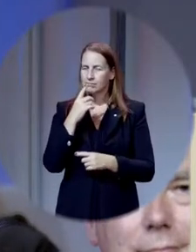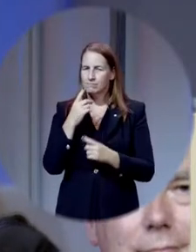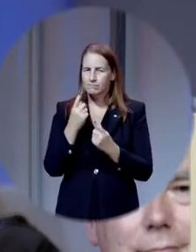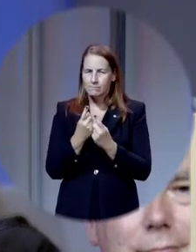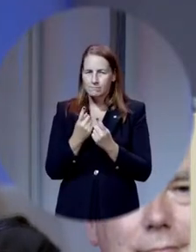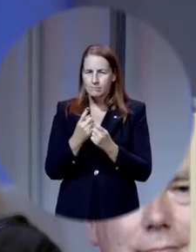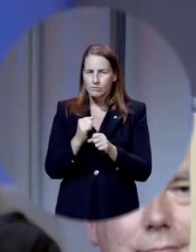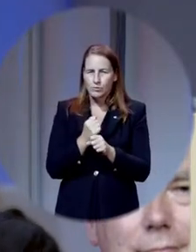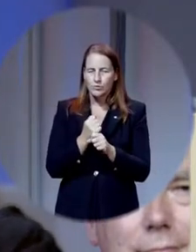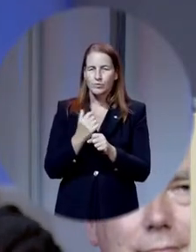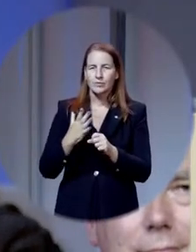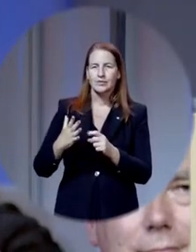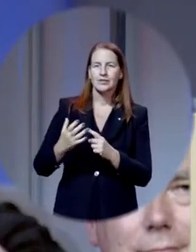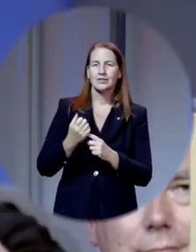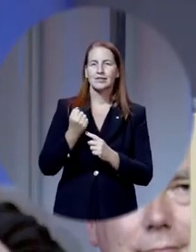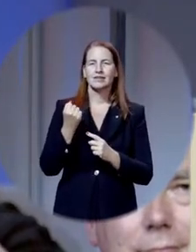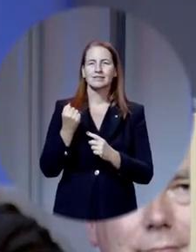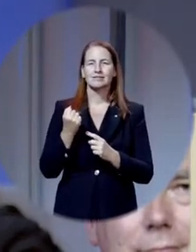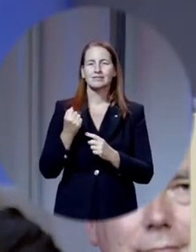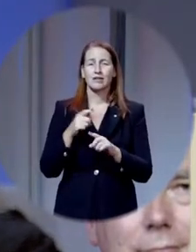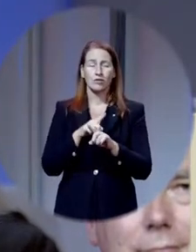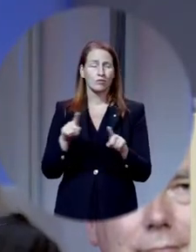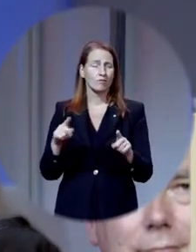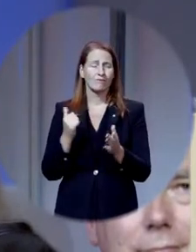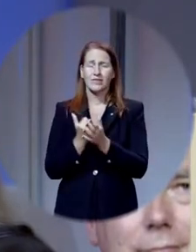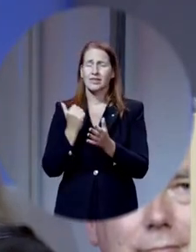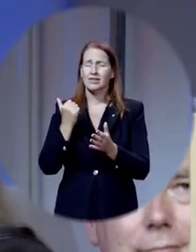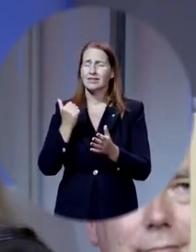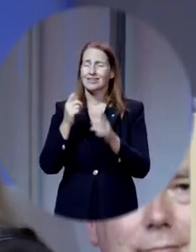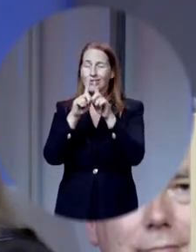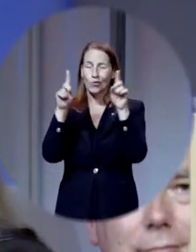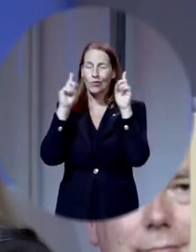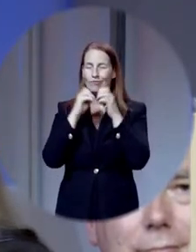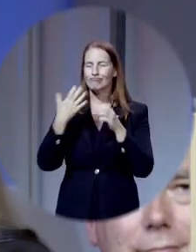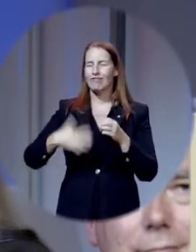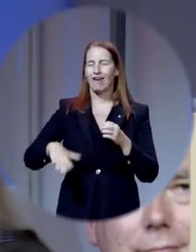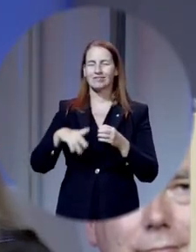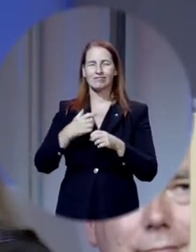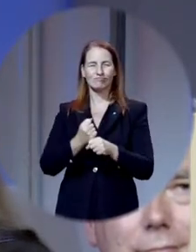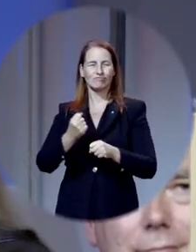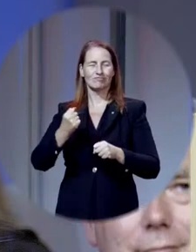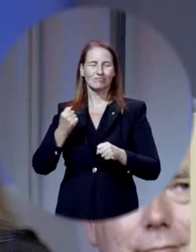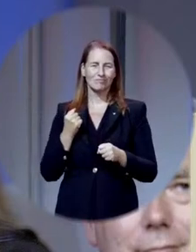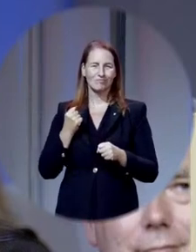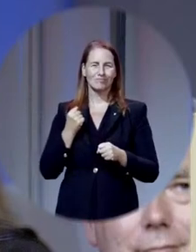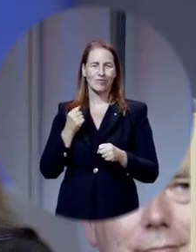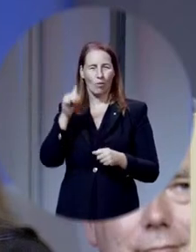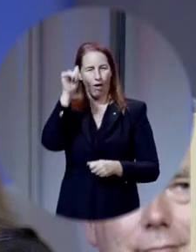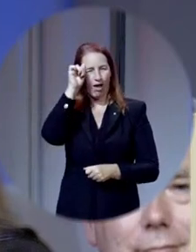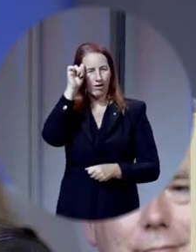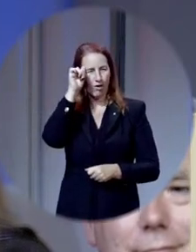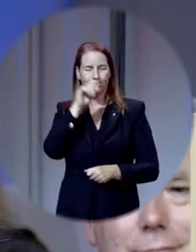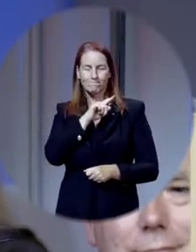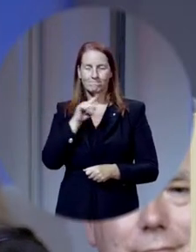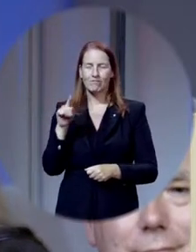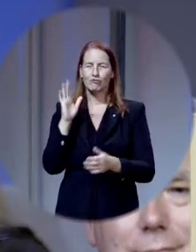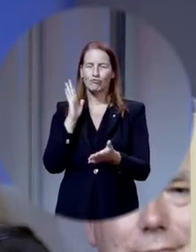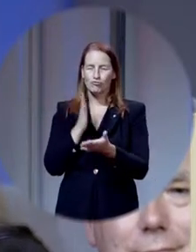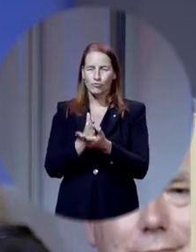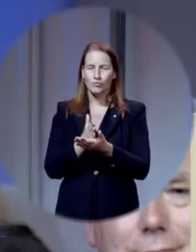at. And you are brilliant Brighton graduates, so I know that to be absolutely